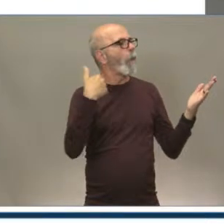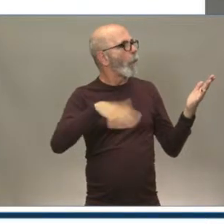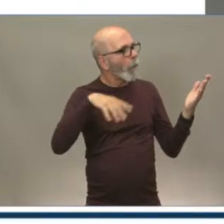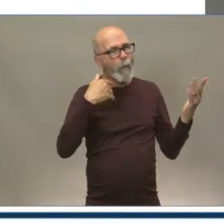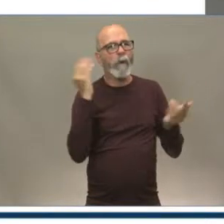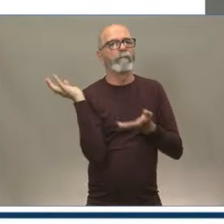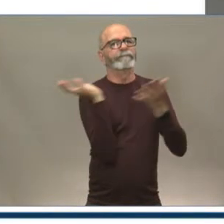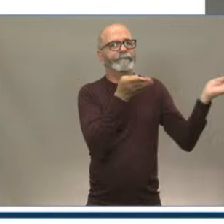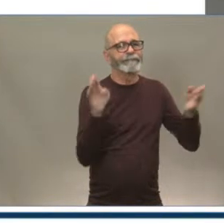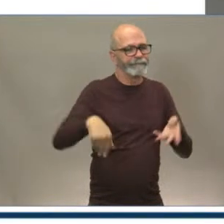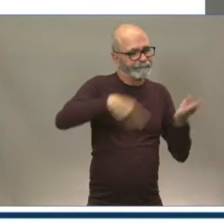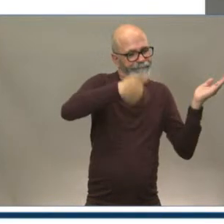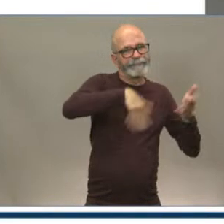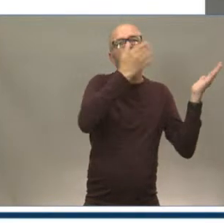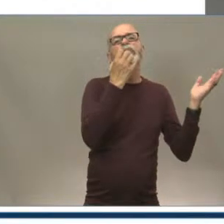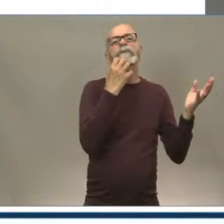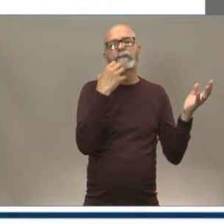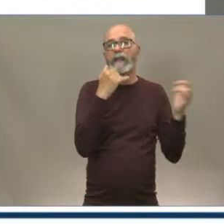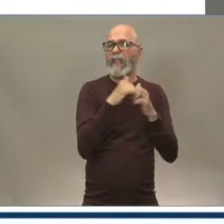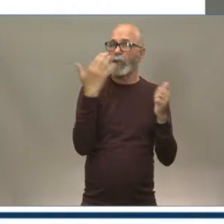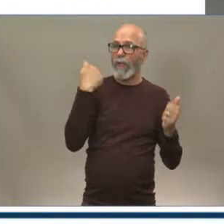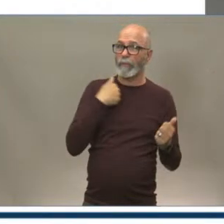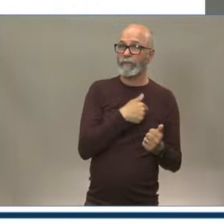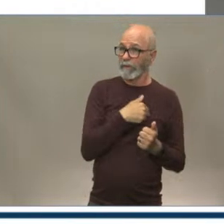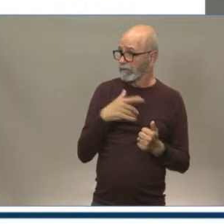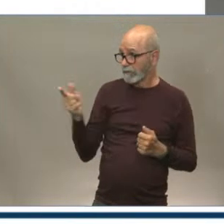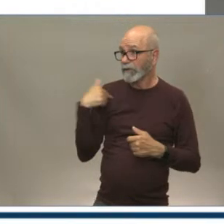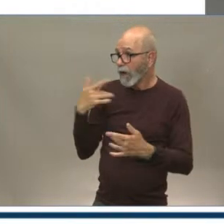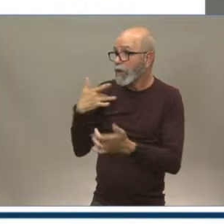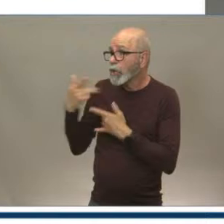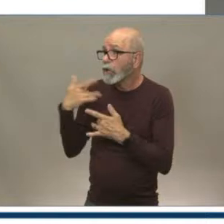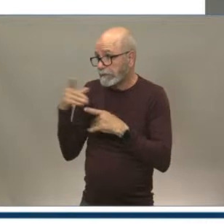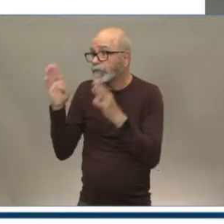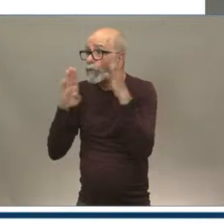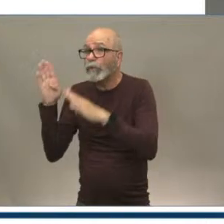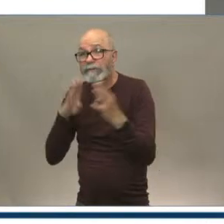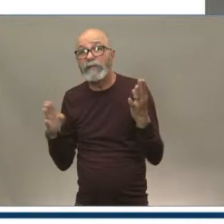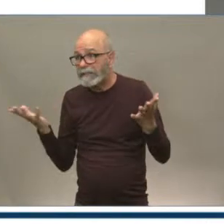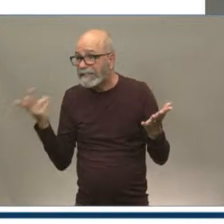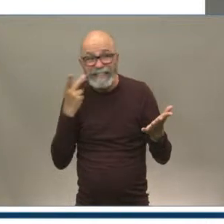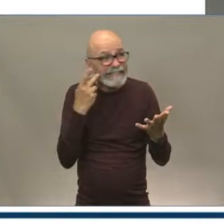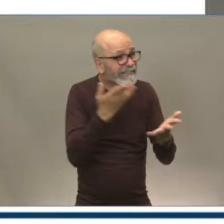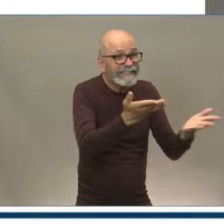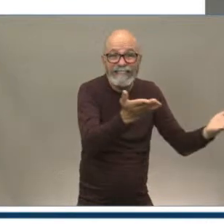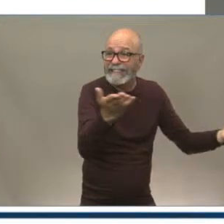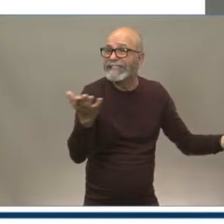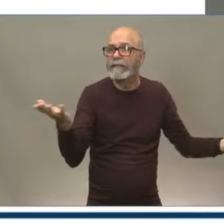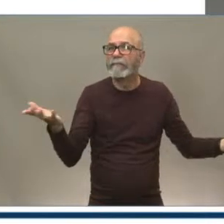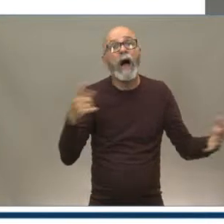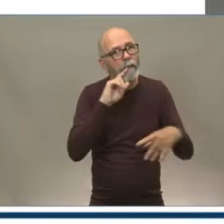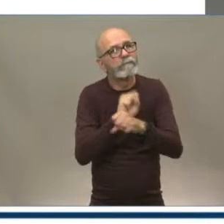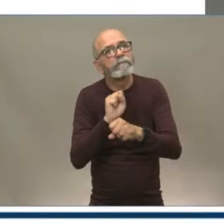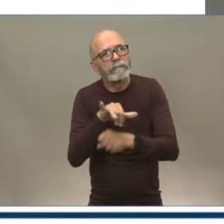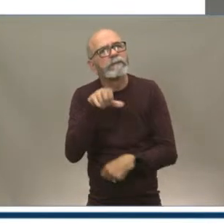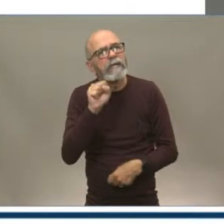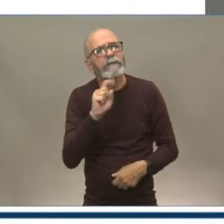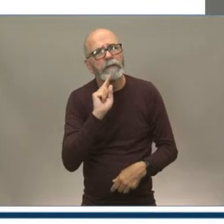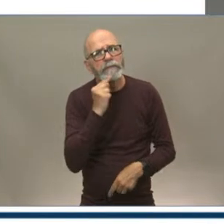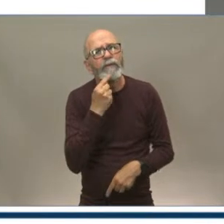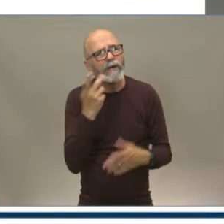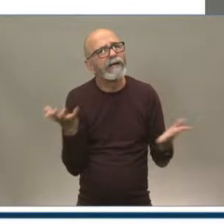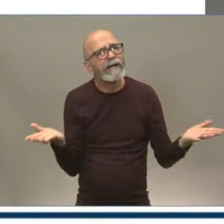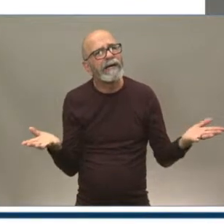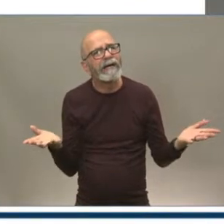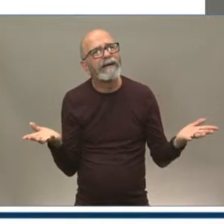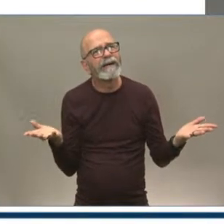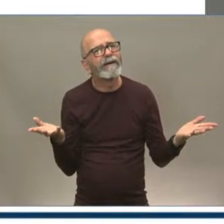But that's another reason. If people are concerned about that, this is a critical situation. As I said in my remarks, this is the most serious